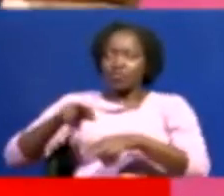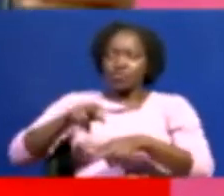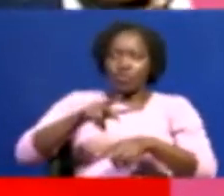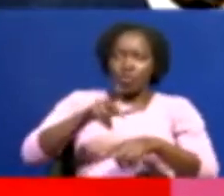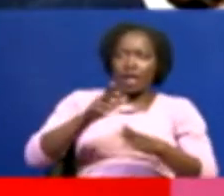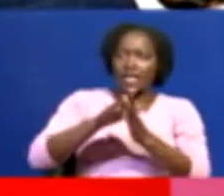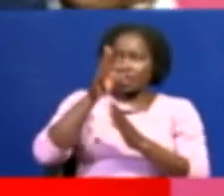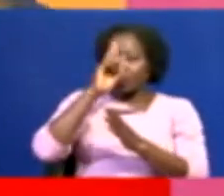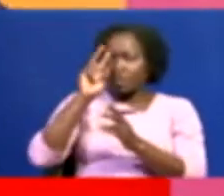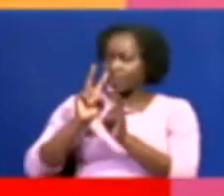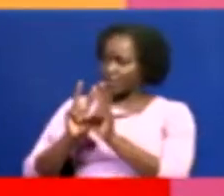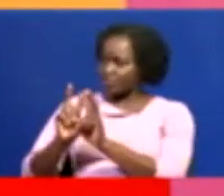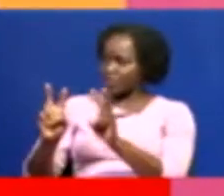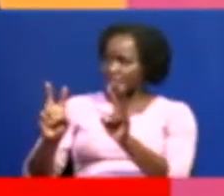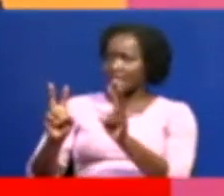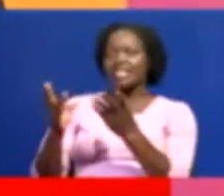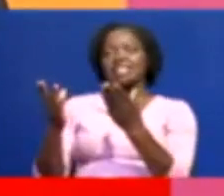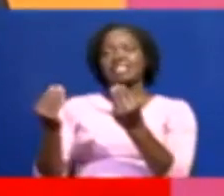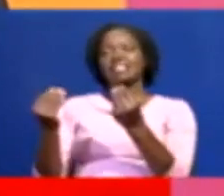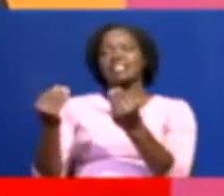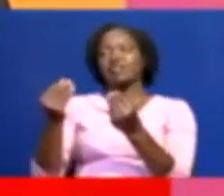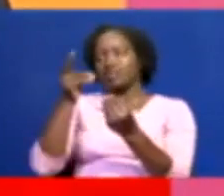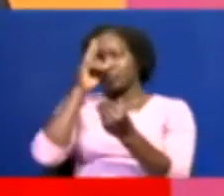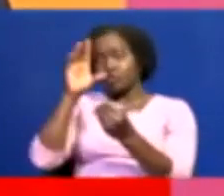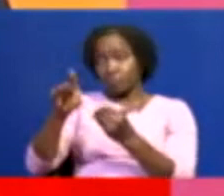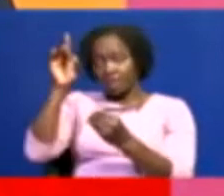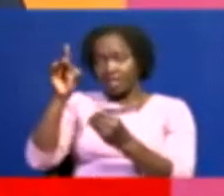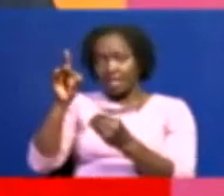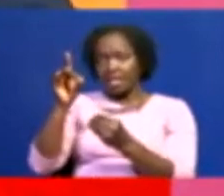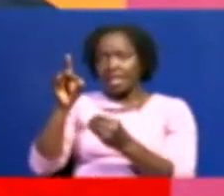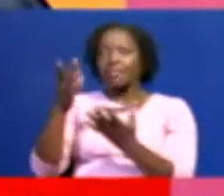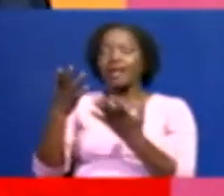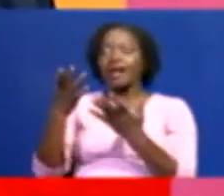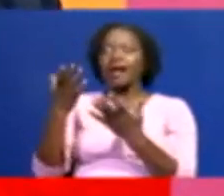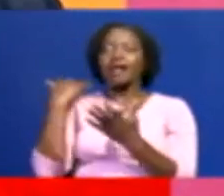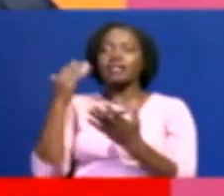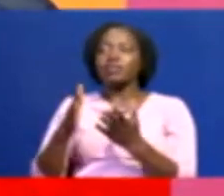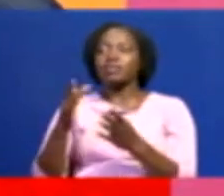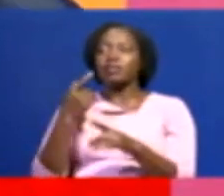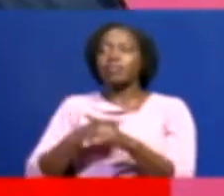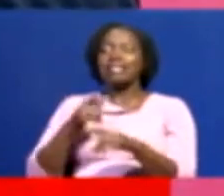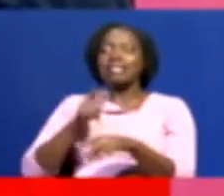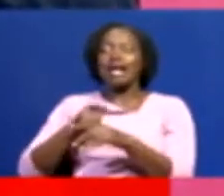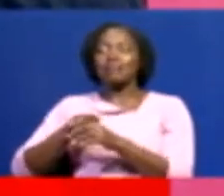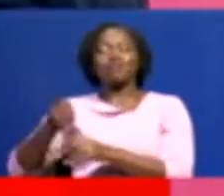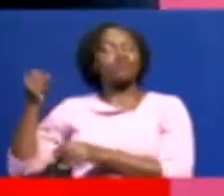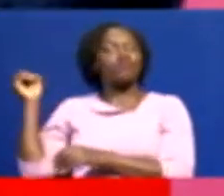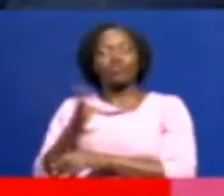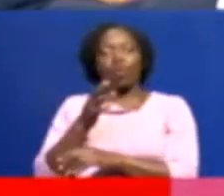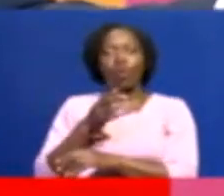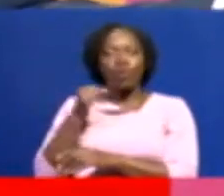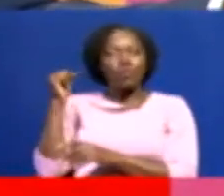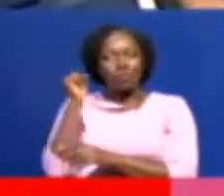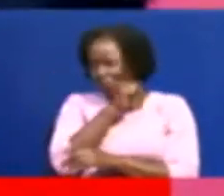and the police are watching, it is easy for the police to pick the wrongdoers. Mm. But when the police come in and throw tear gas and everybody starts